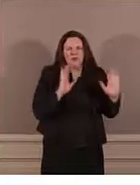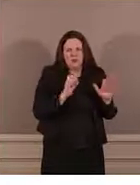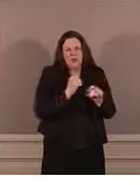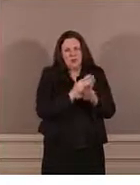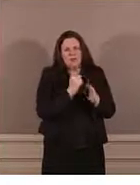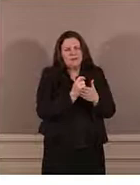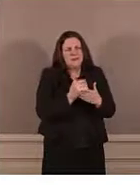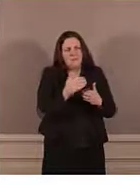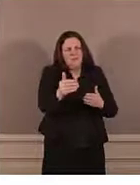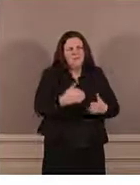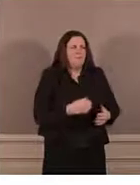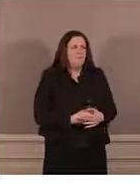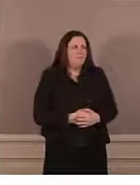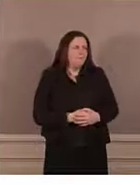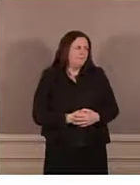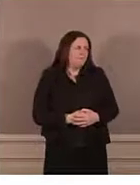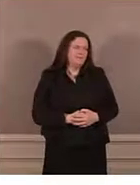stages.